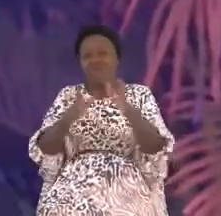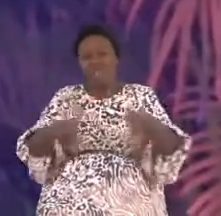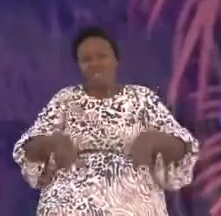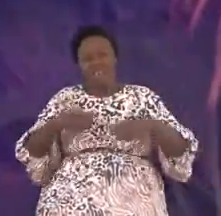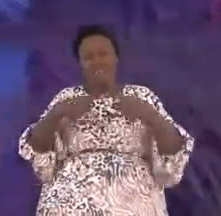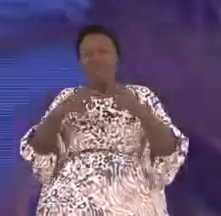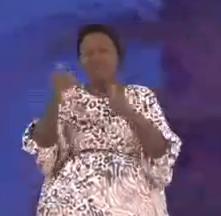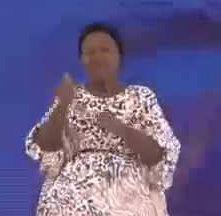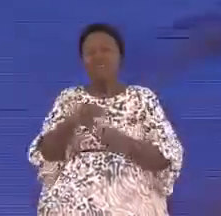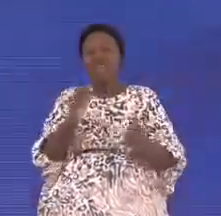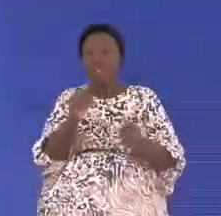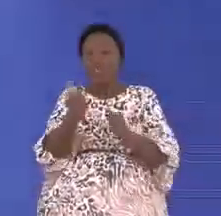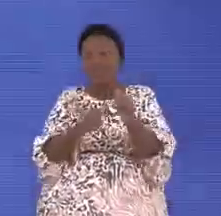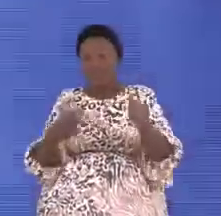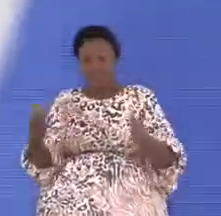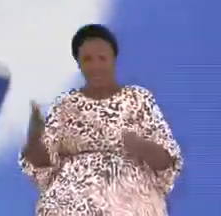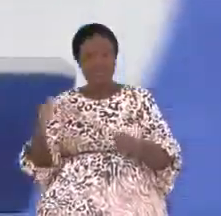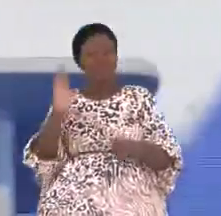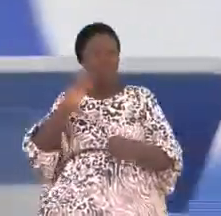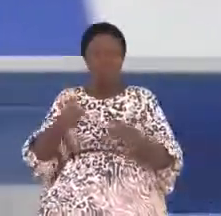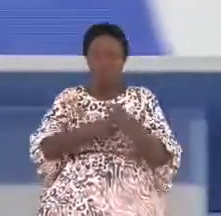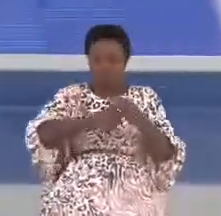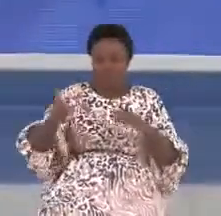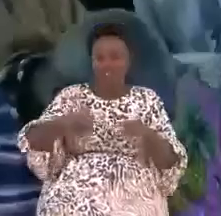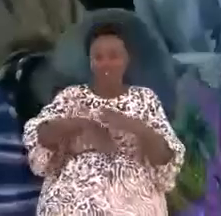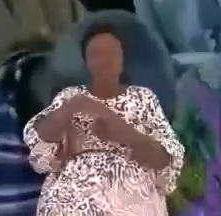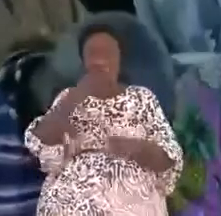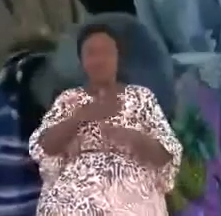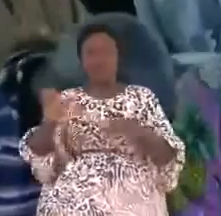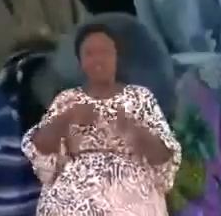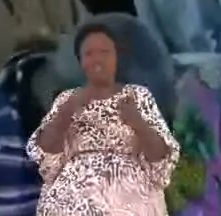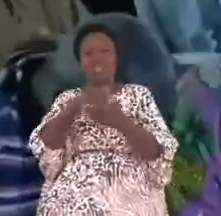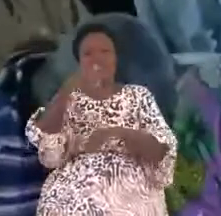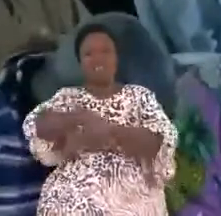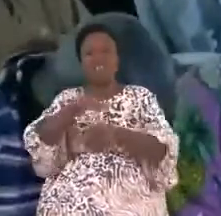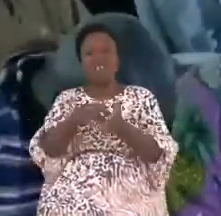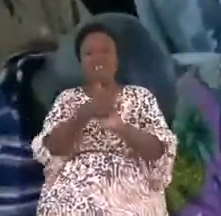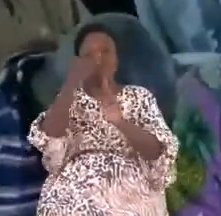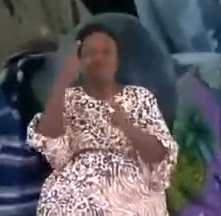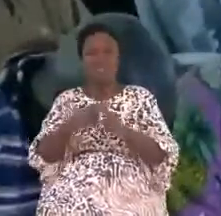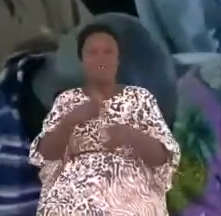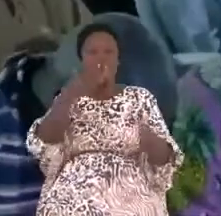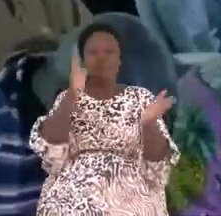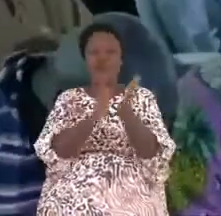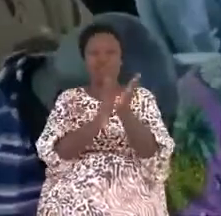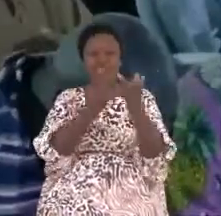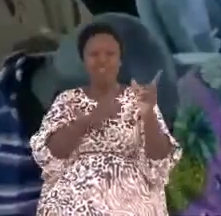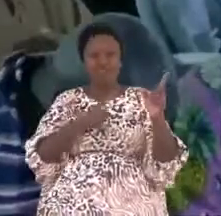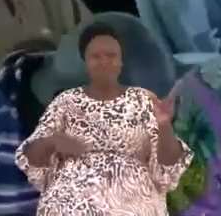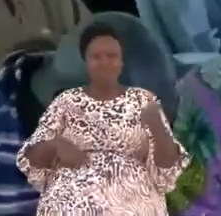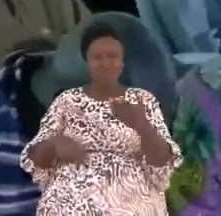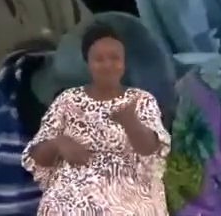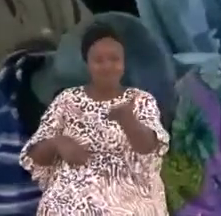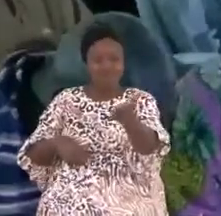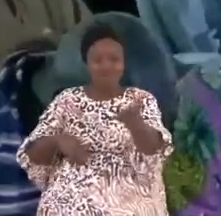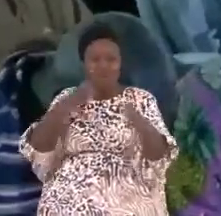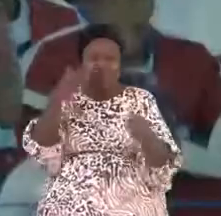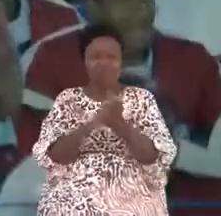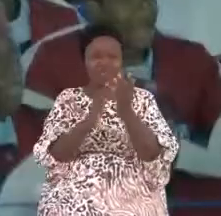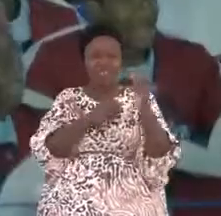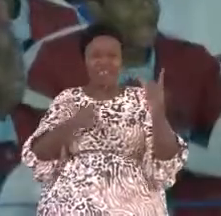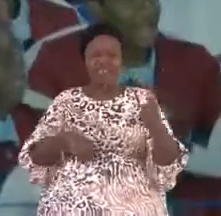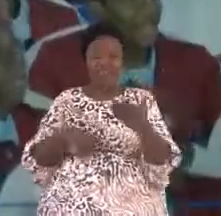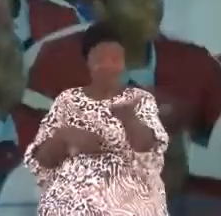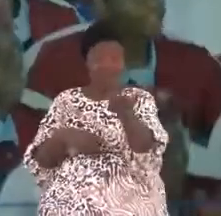everything will vanish away tonight praise the lord i say praise the